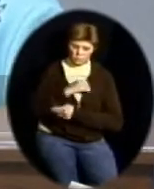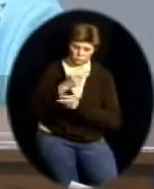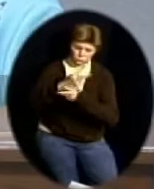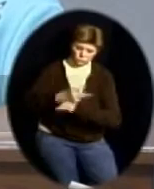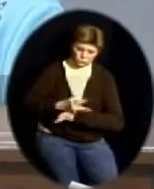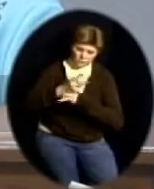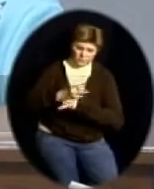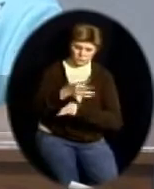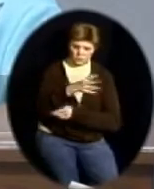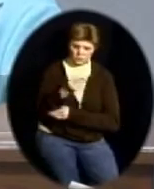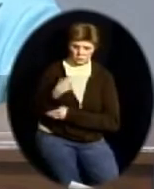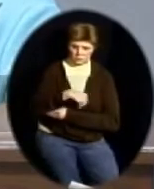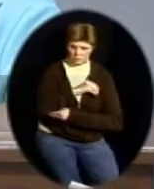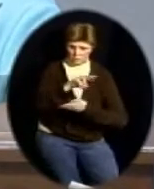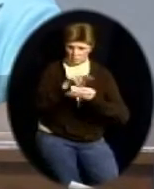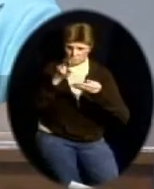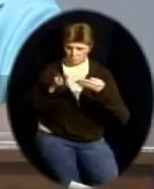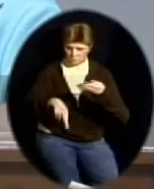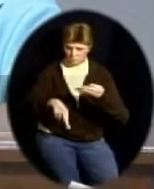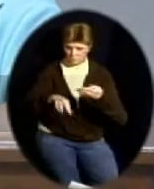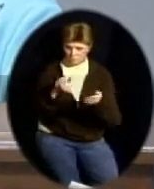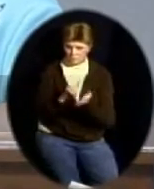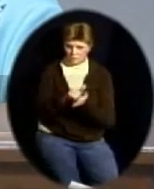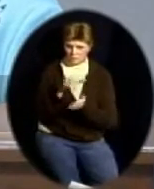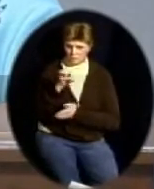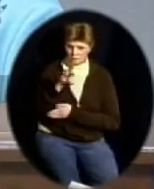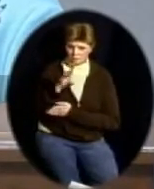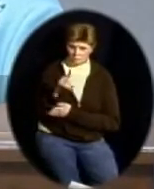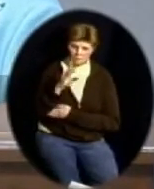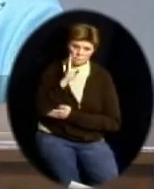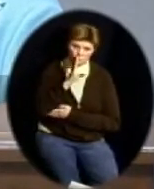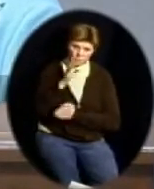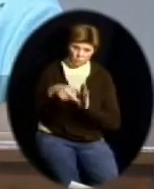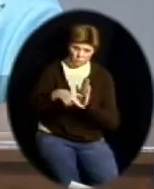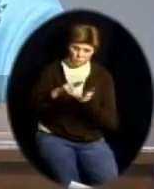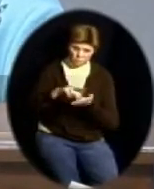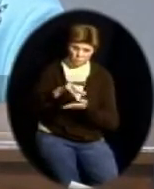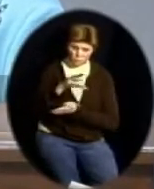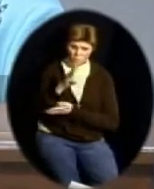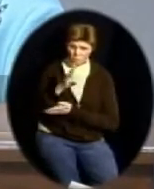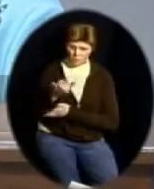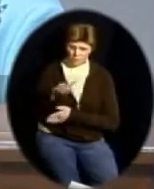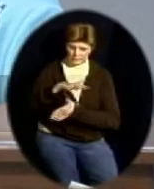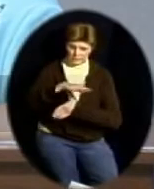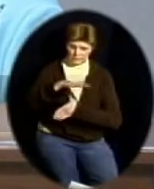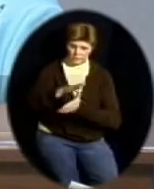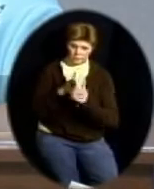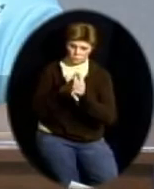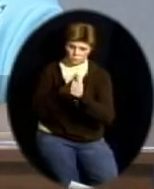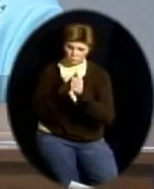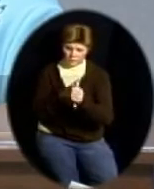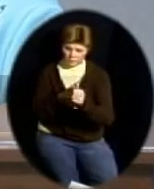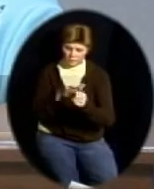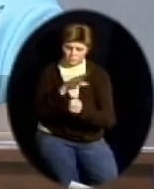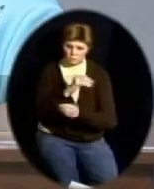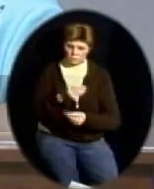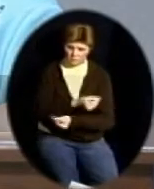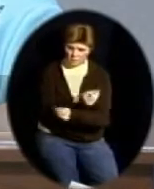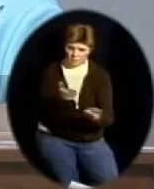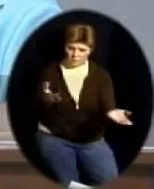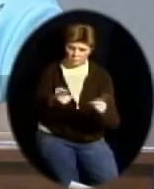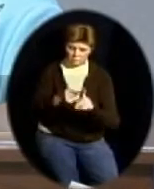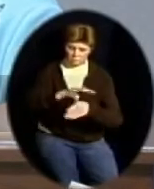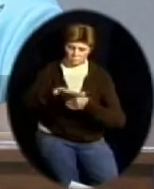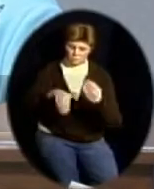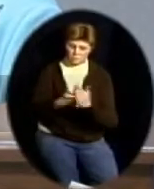results. The balanced scorecard will be regularly reviewed by senior leadership. It will be disseminated to divisions for departmental strategic